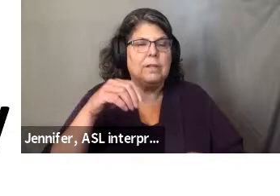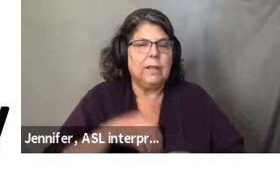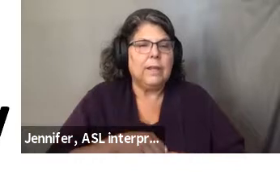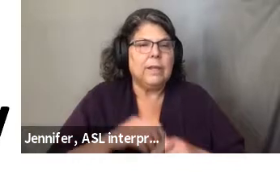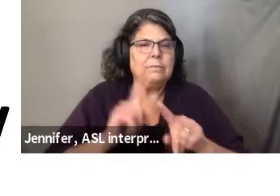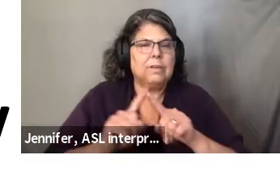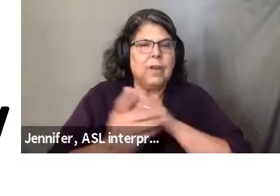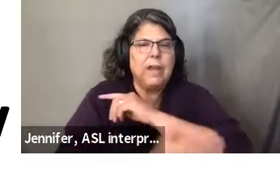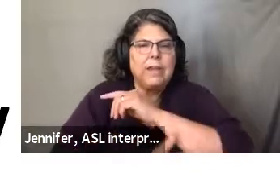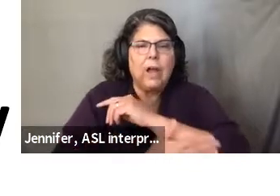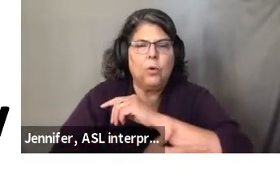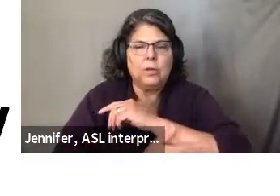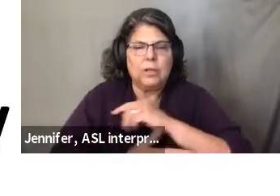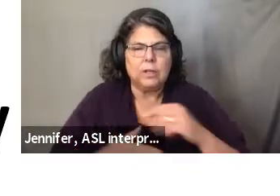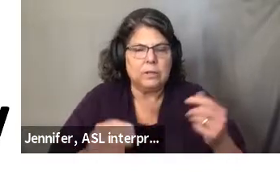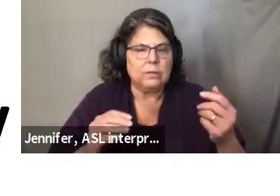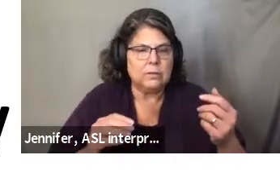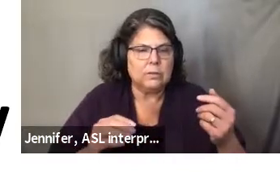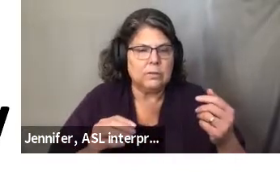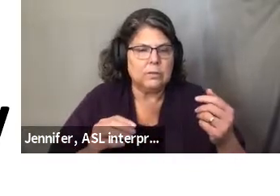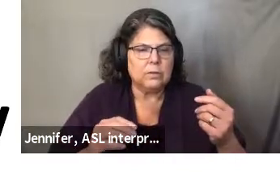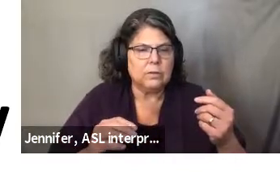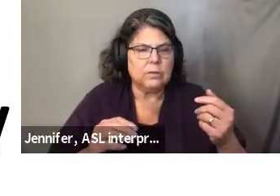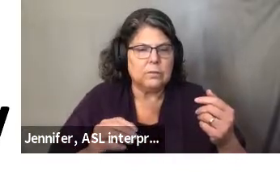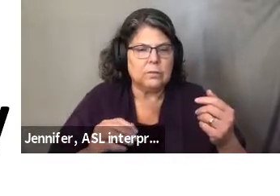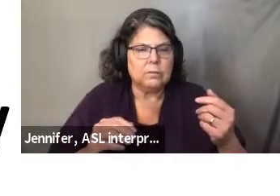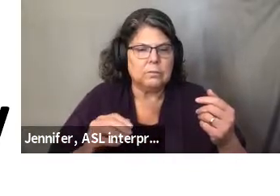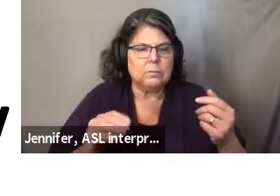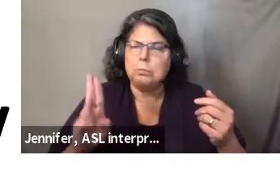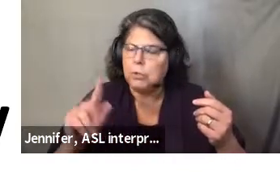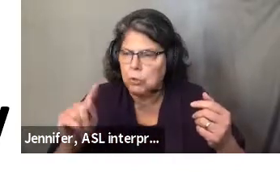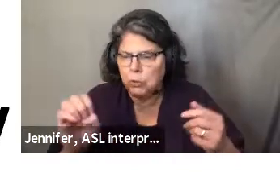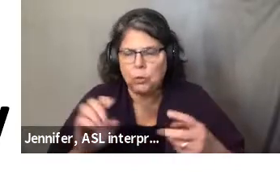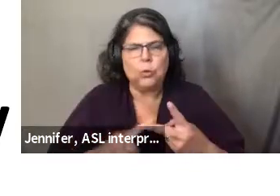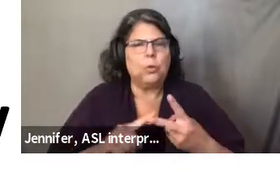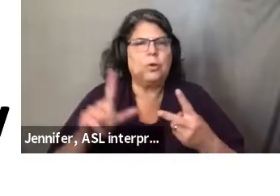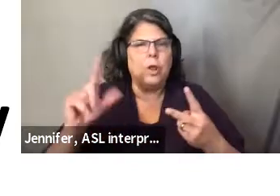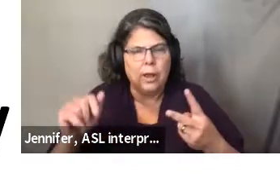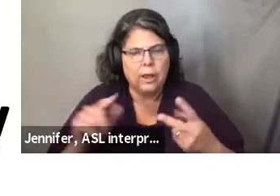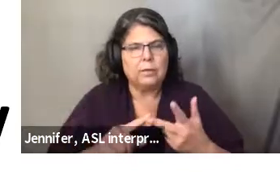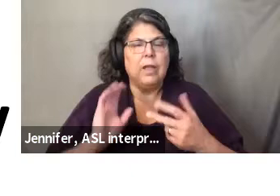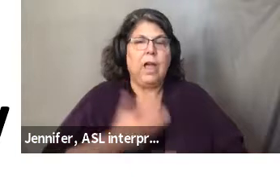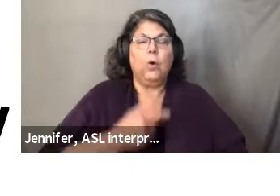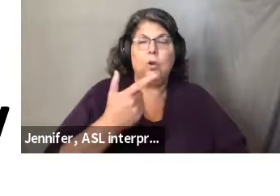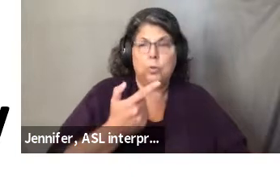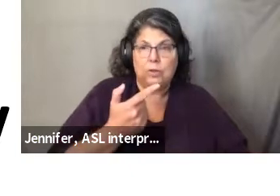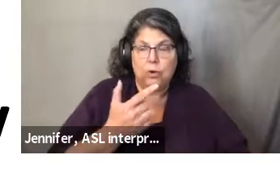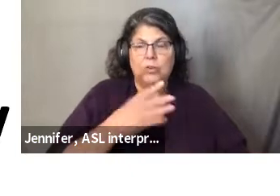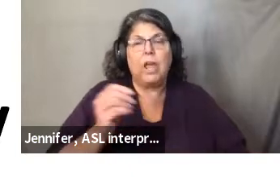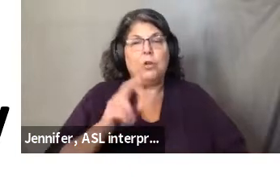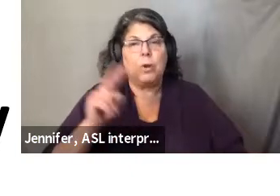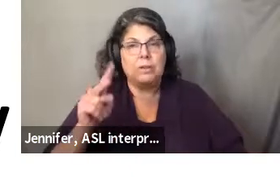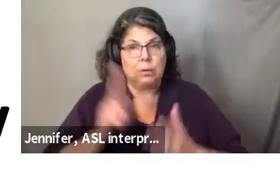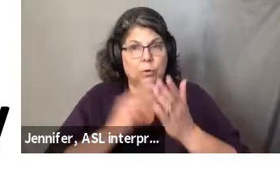counties, Leslie talked about a little bit there. And they were our 21st and 22nd projects that